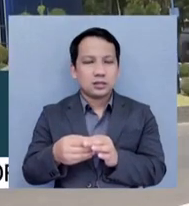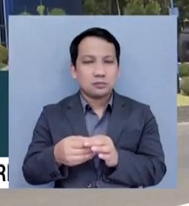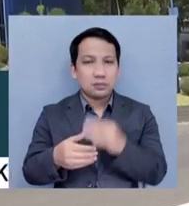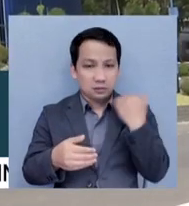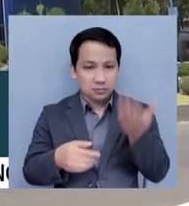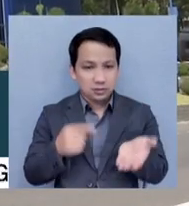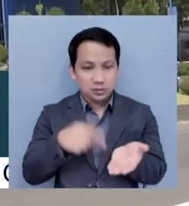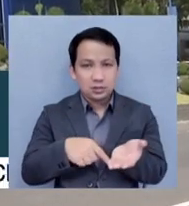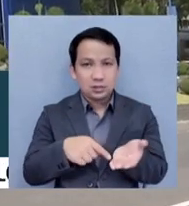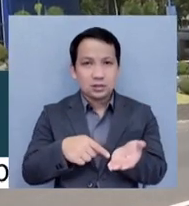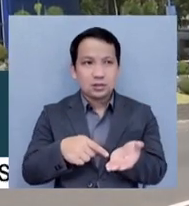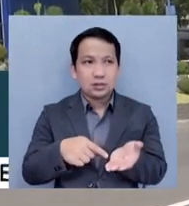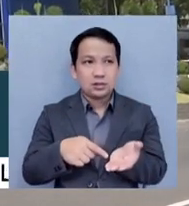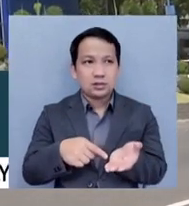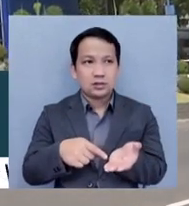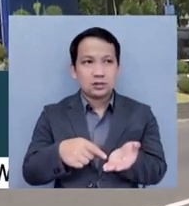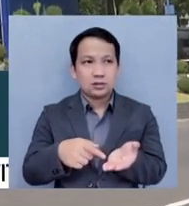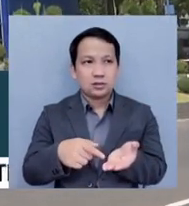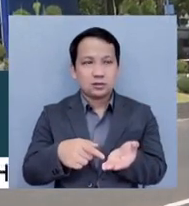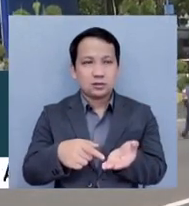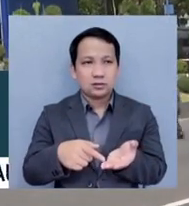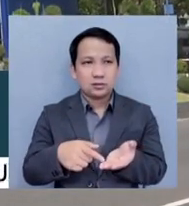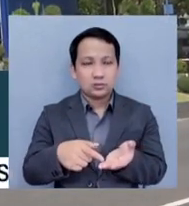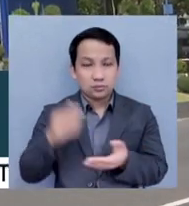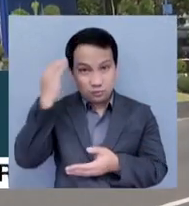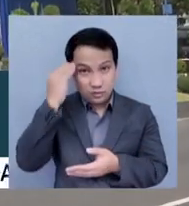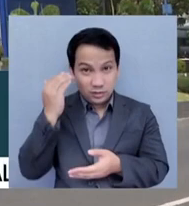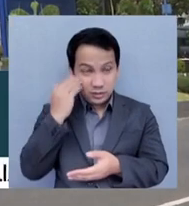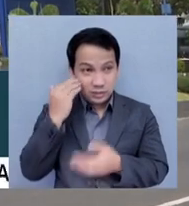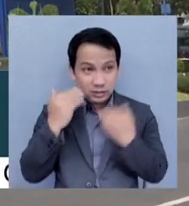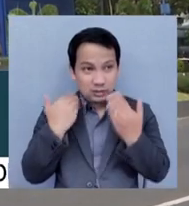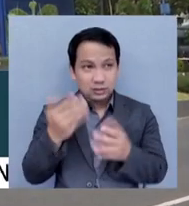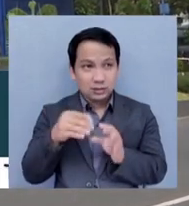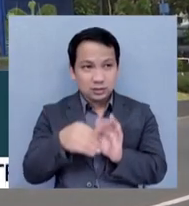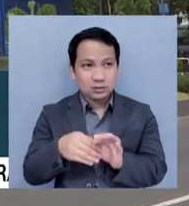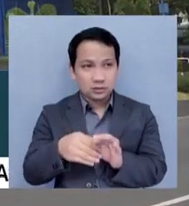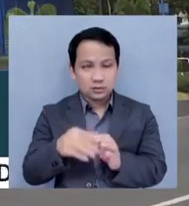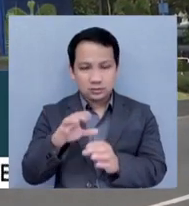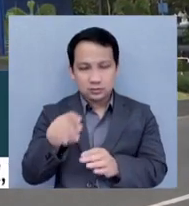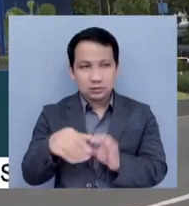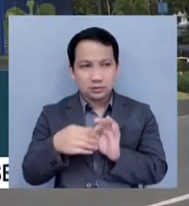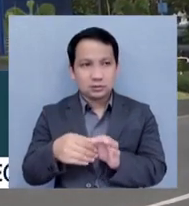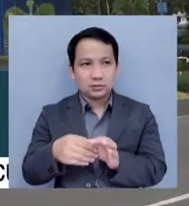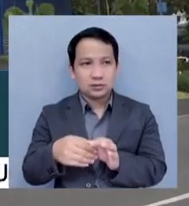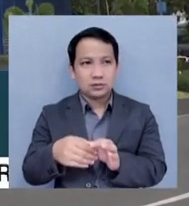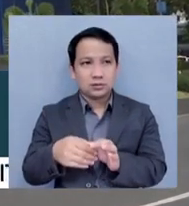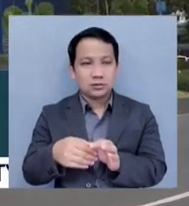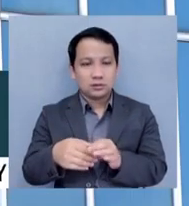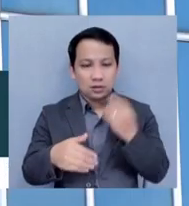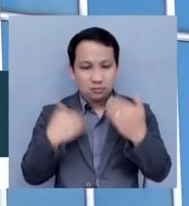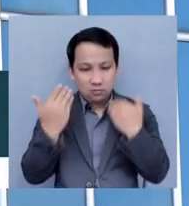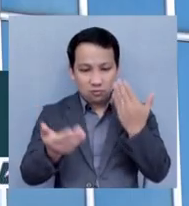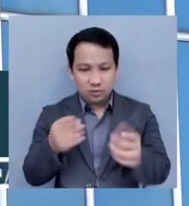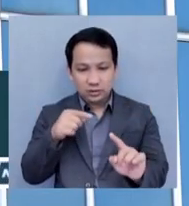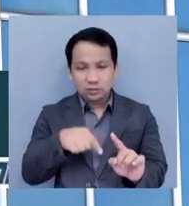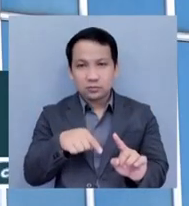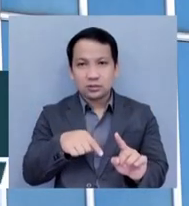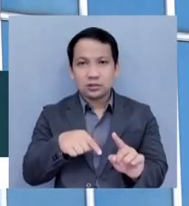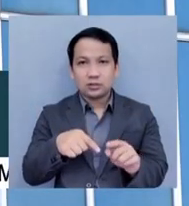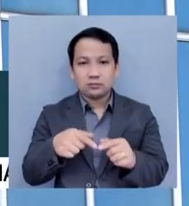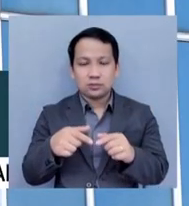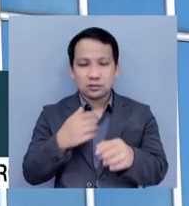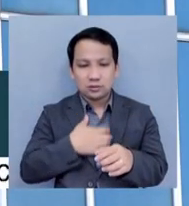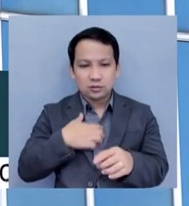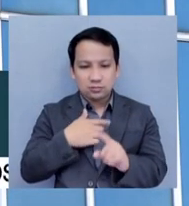si Ikju, yung Korean, sa loob ng Camp Rame. At ang mga pumatay na nadimanda ay